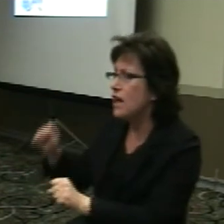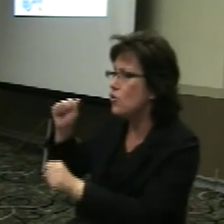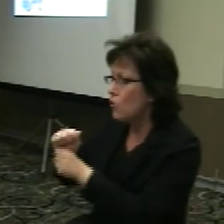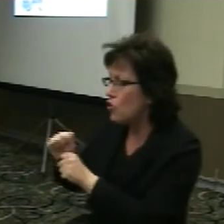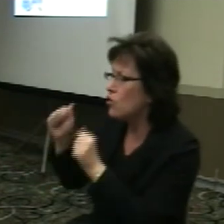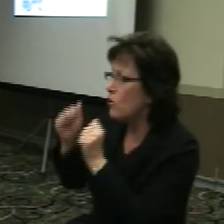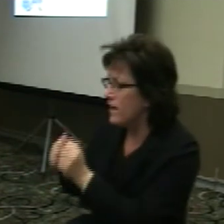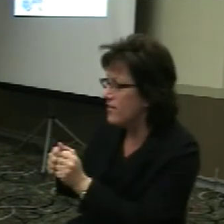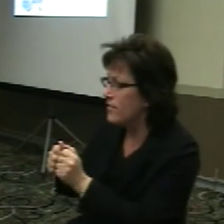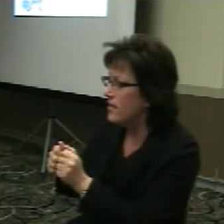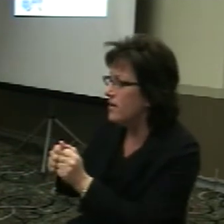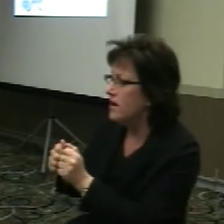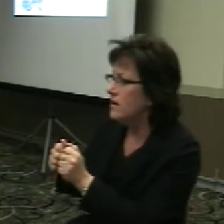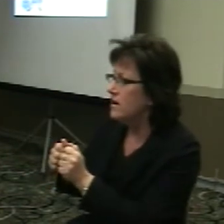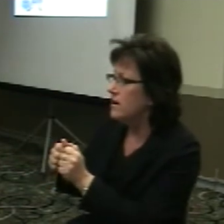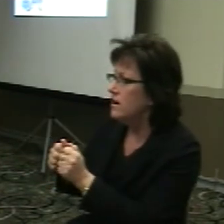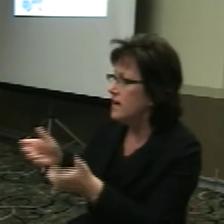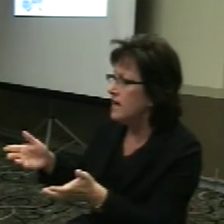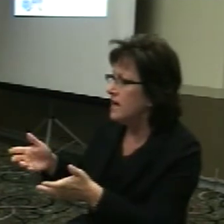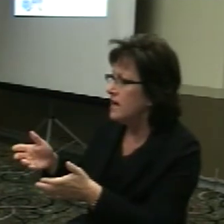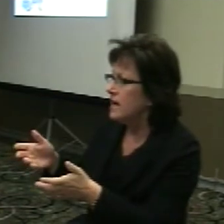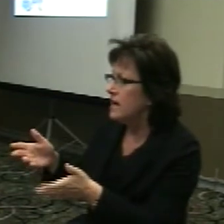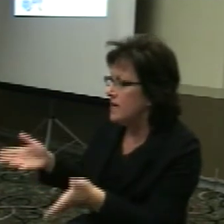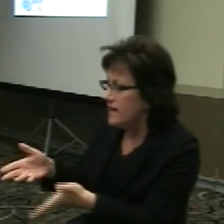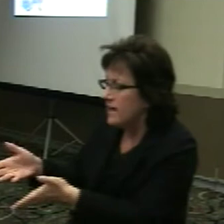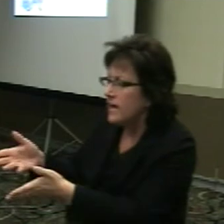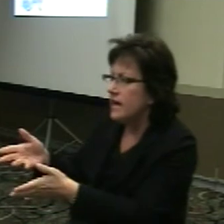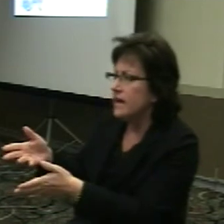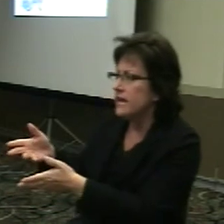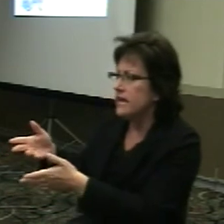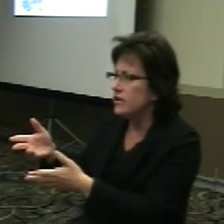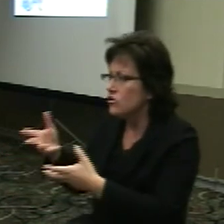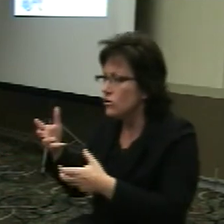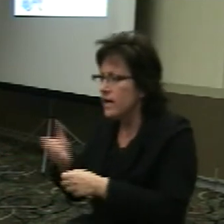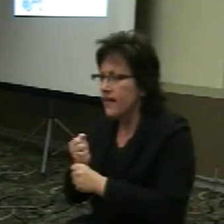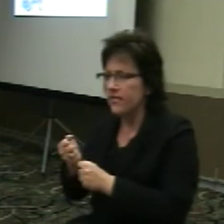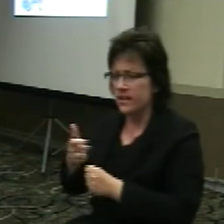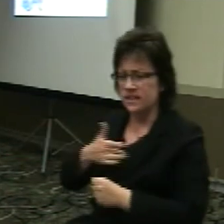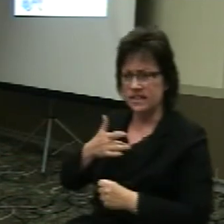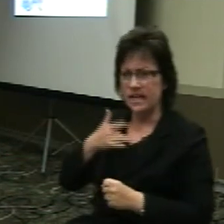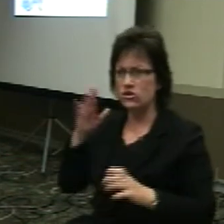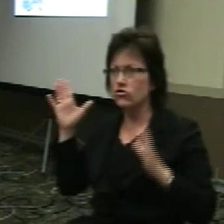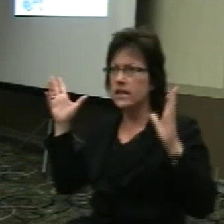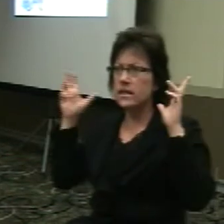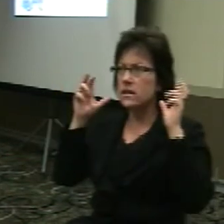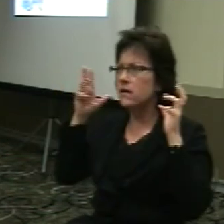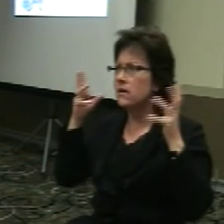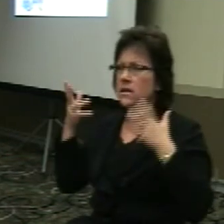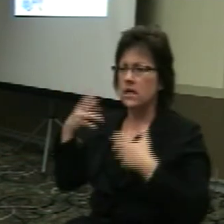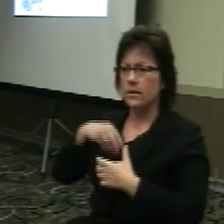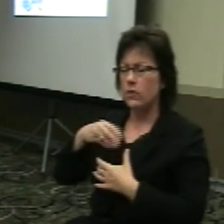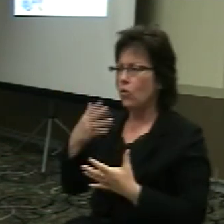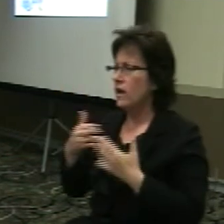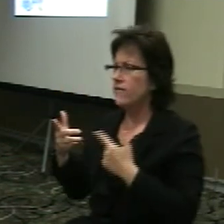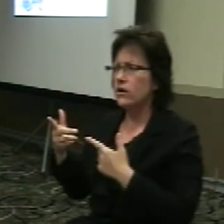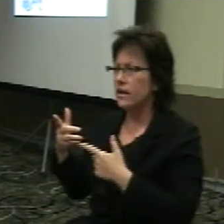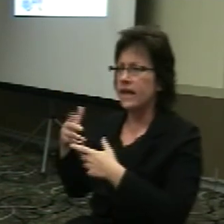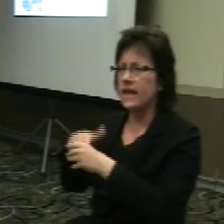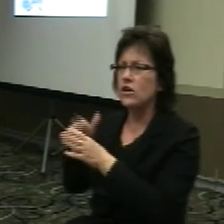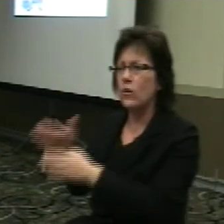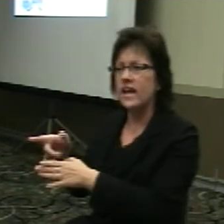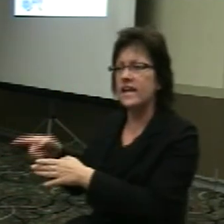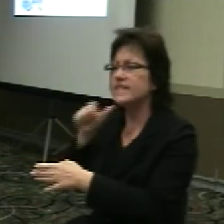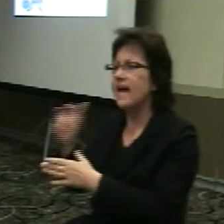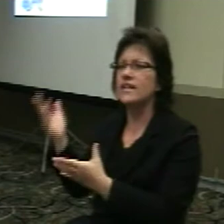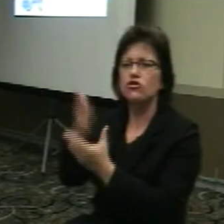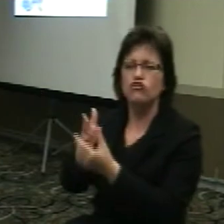with getting them to get that sensory input or whatever they need to keep in a more appropriate way, so it's not disruptive and they